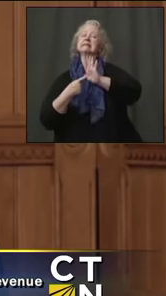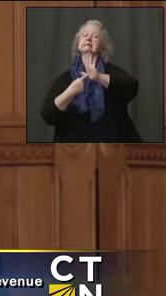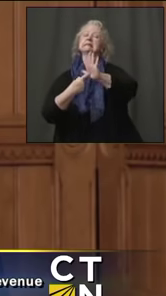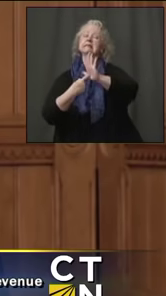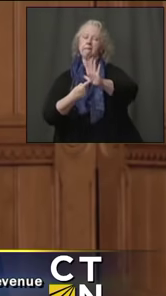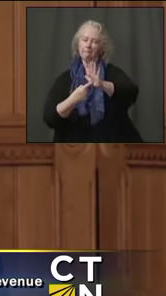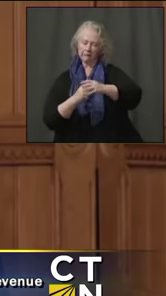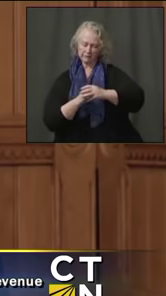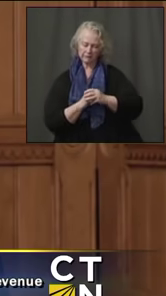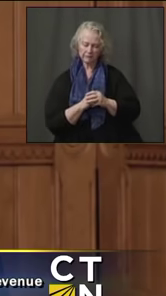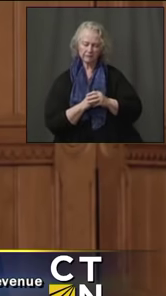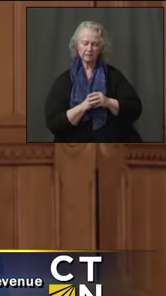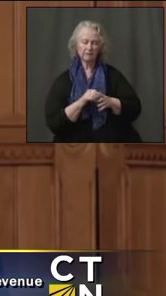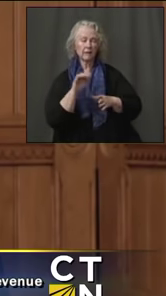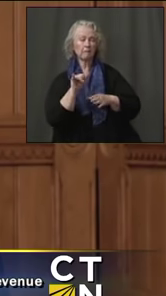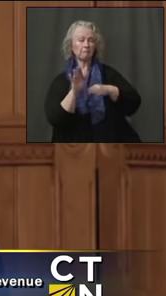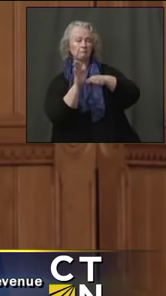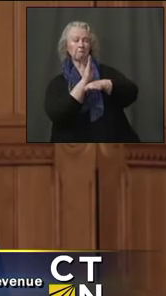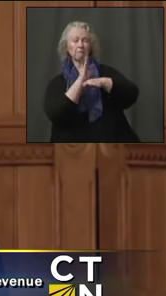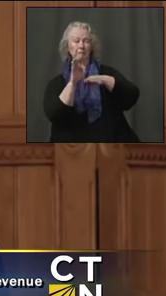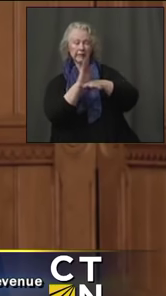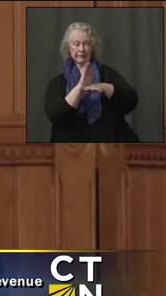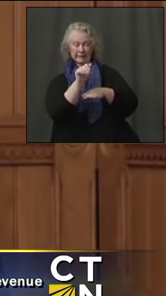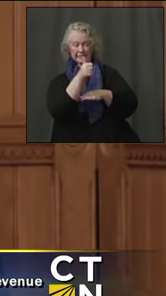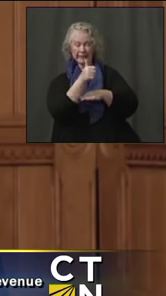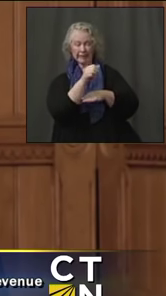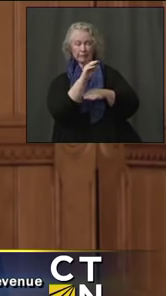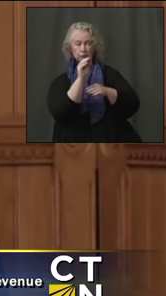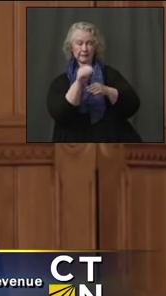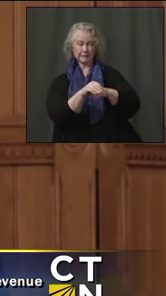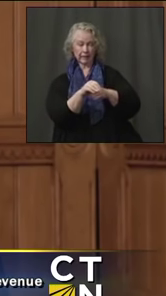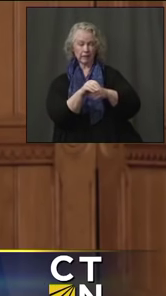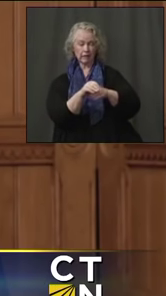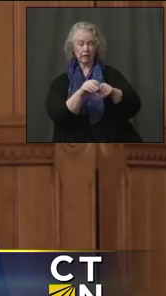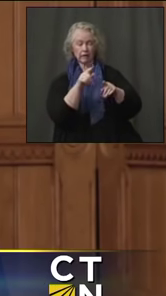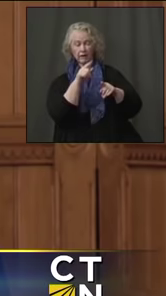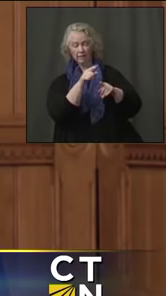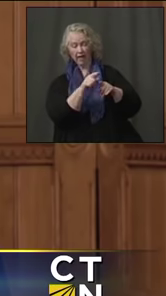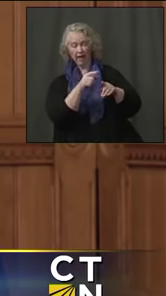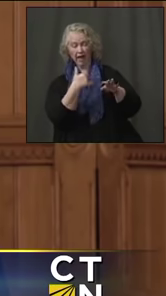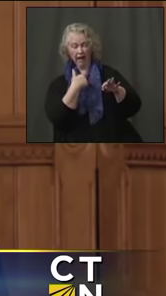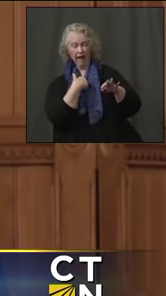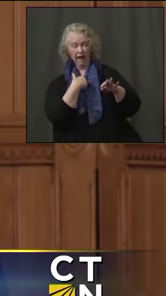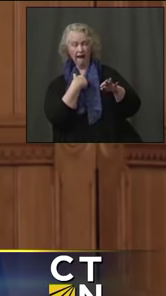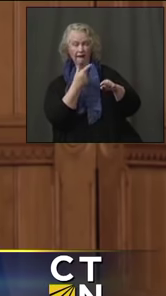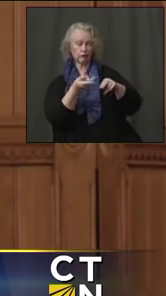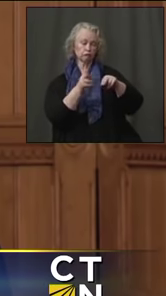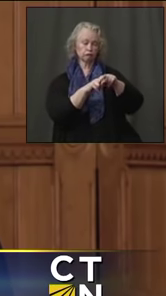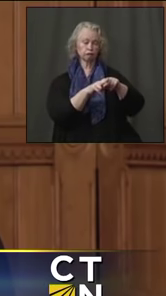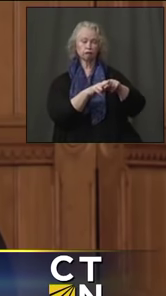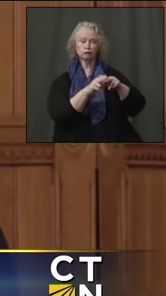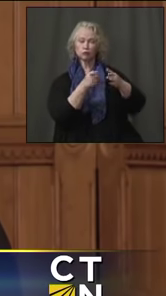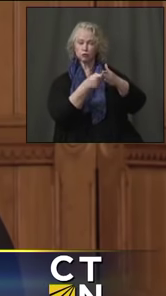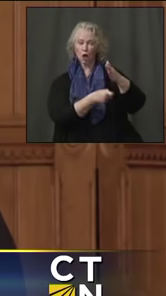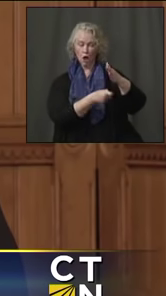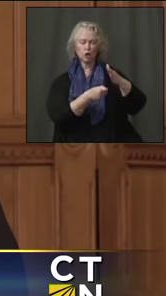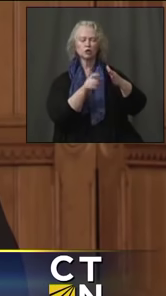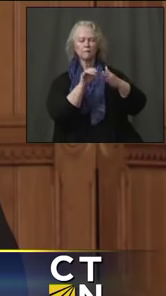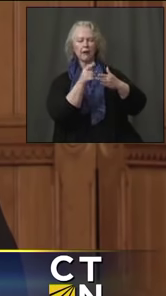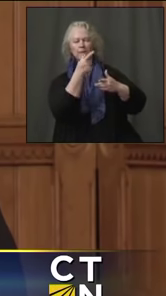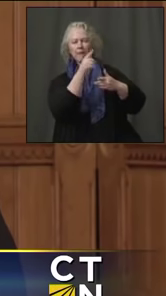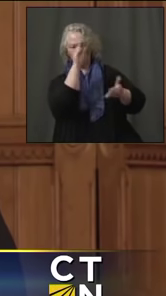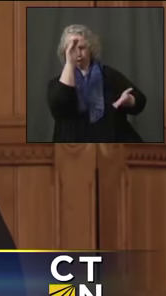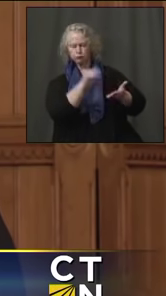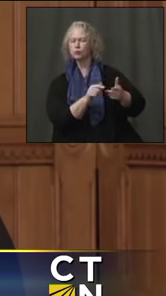proposed corporate 10% surcharge that would go down to 0%. That would be tax relief. That might be an item that we'd like